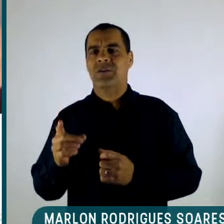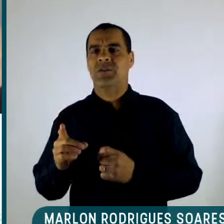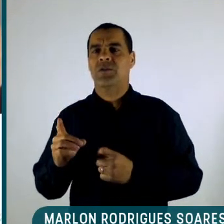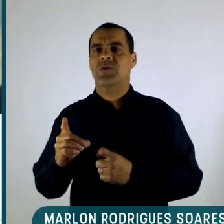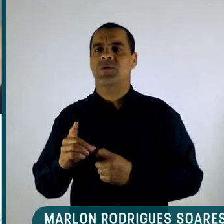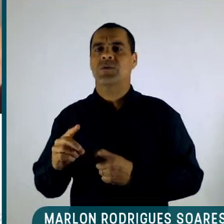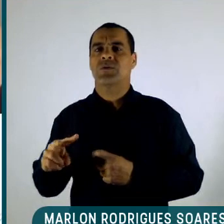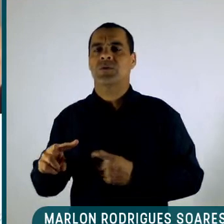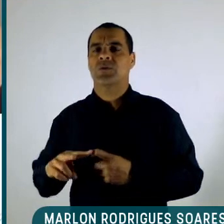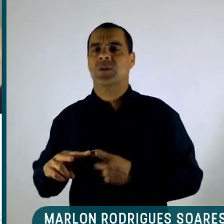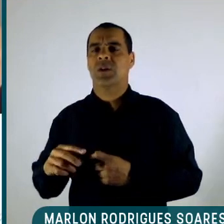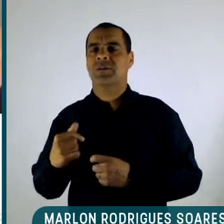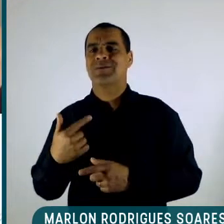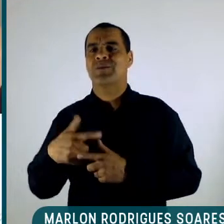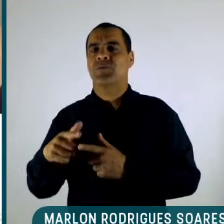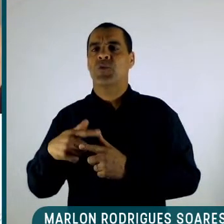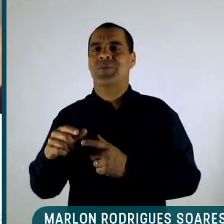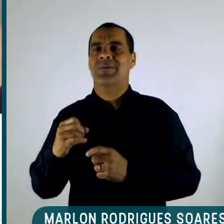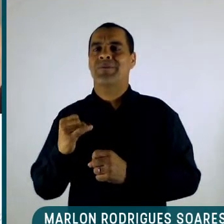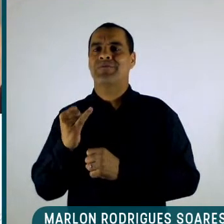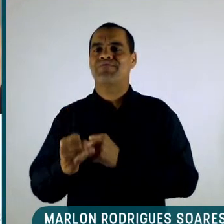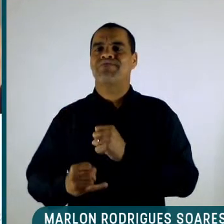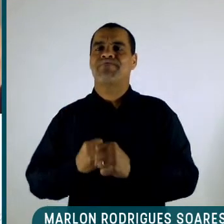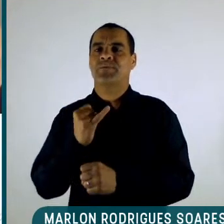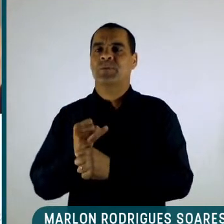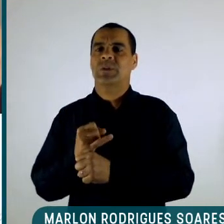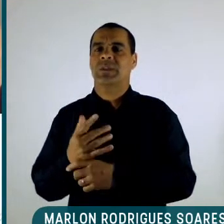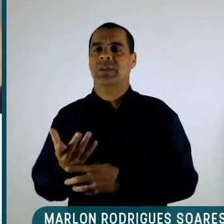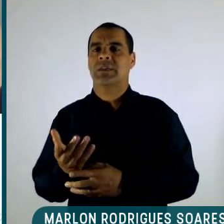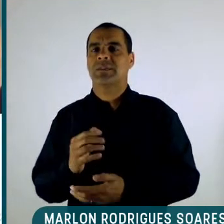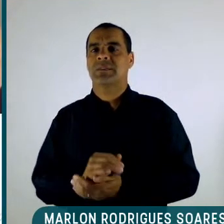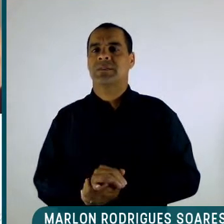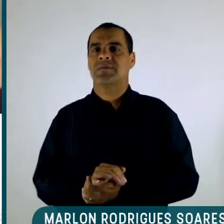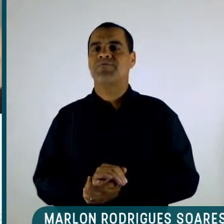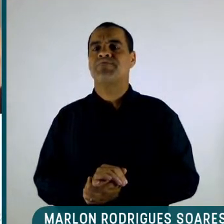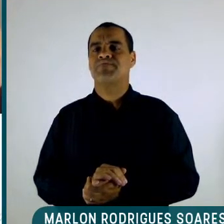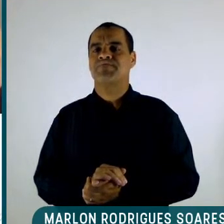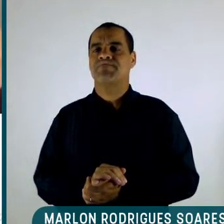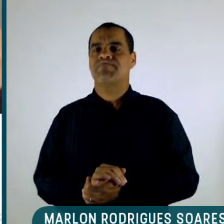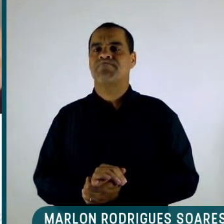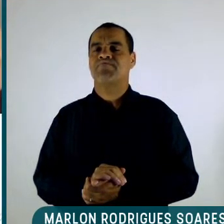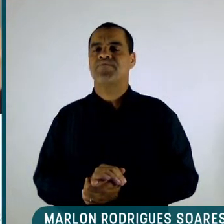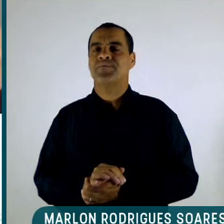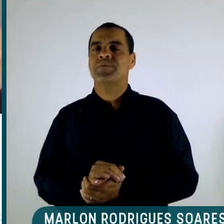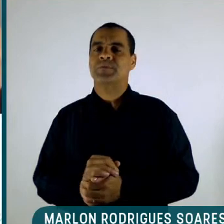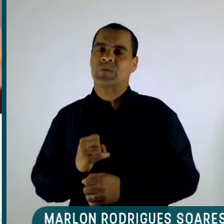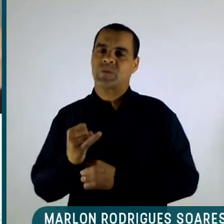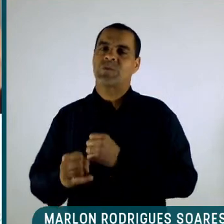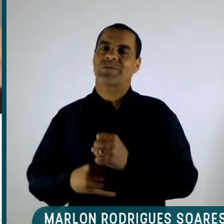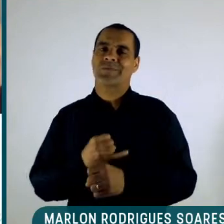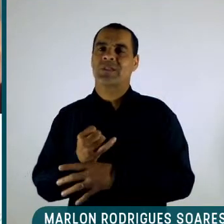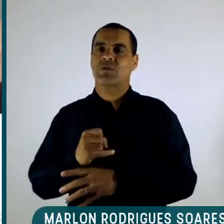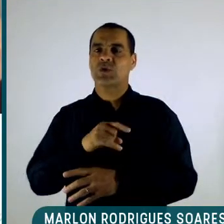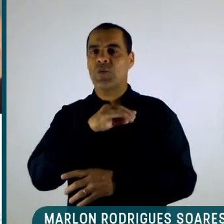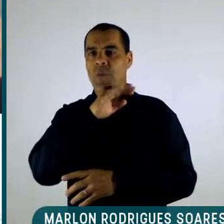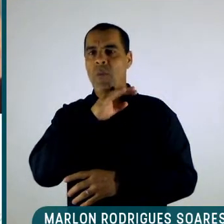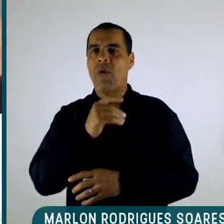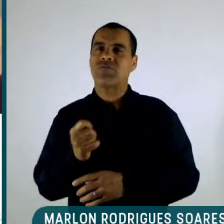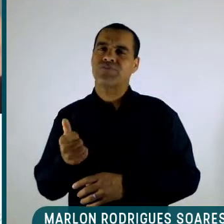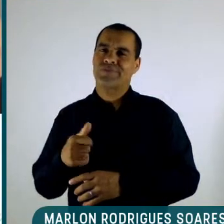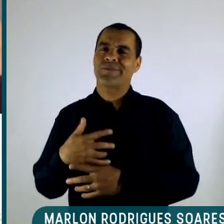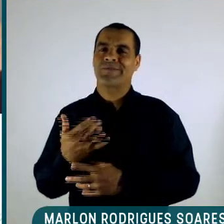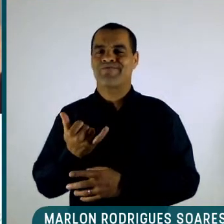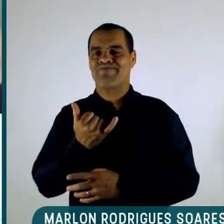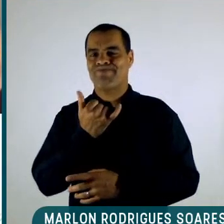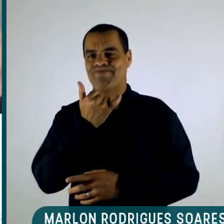I think Dráuzio's connection dropped again.